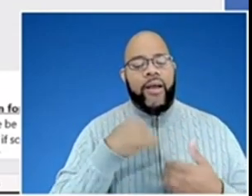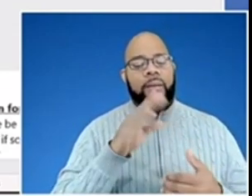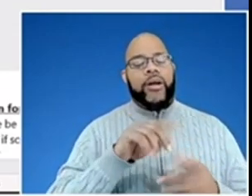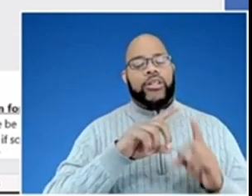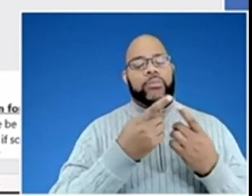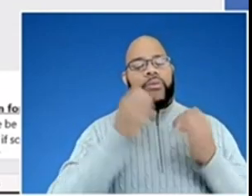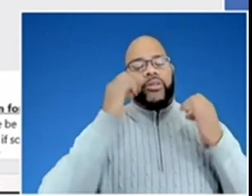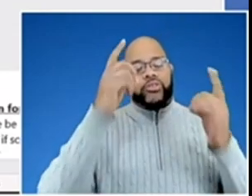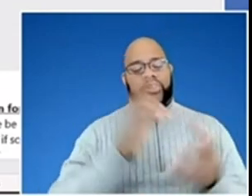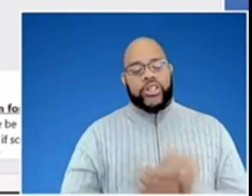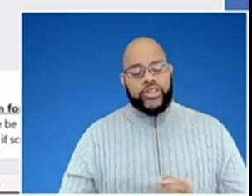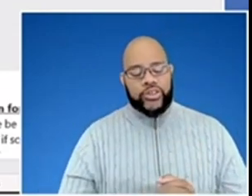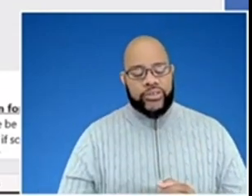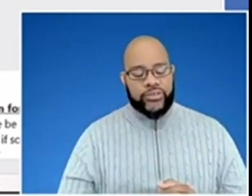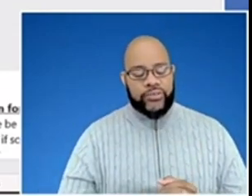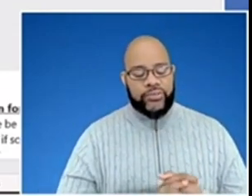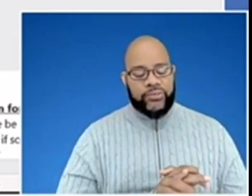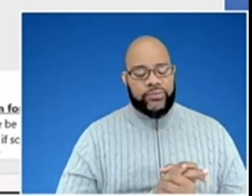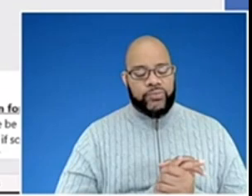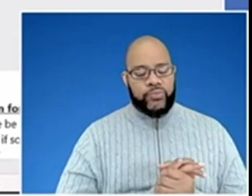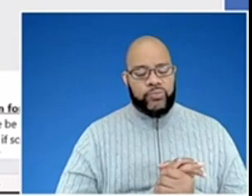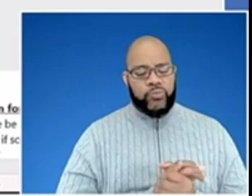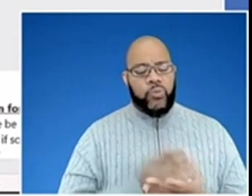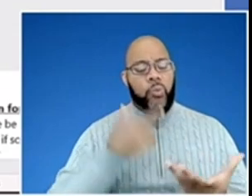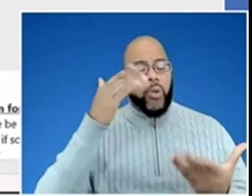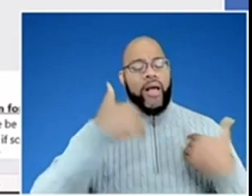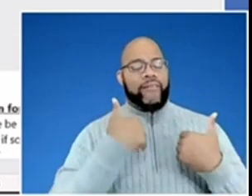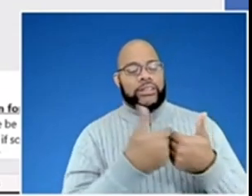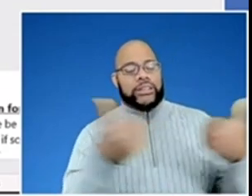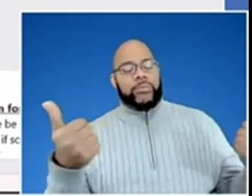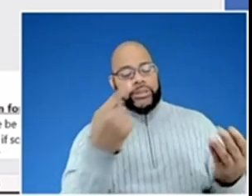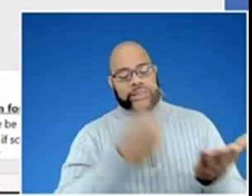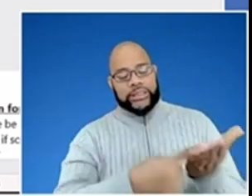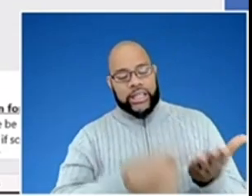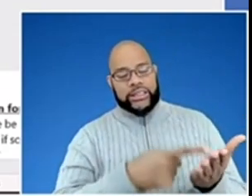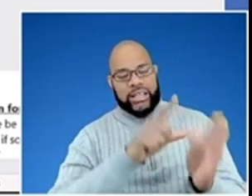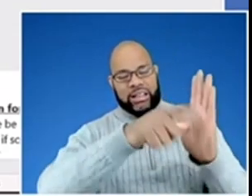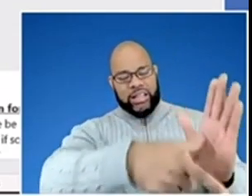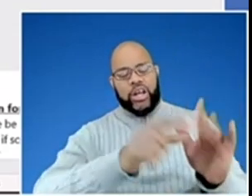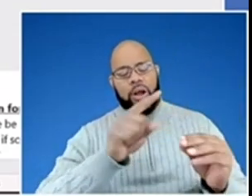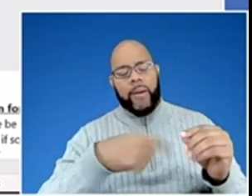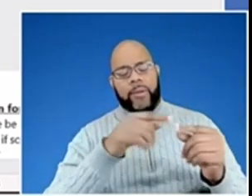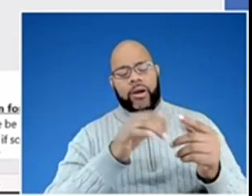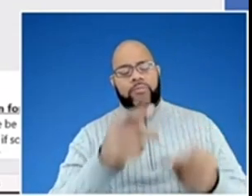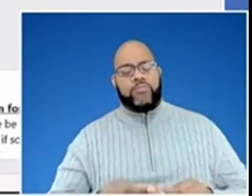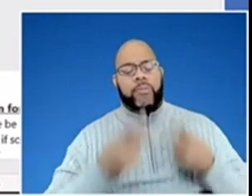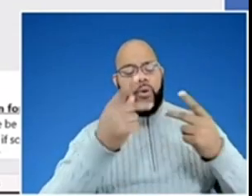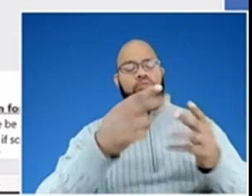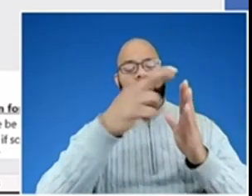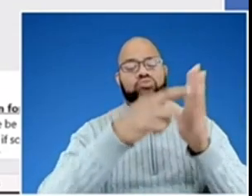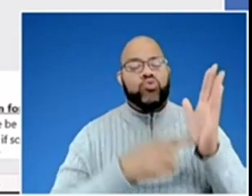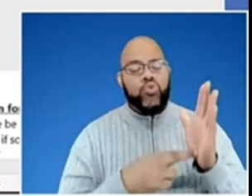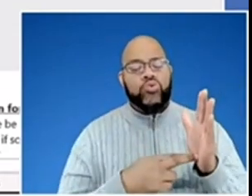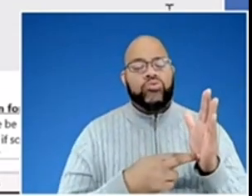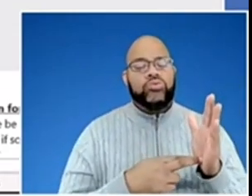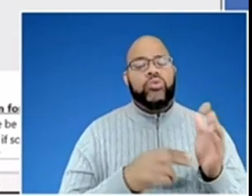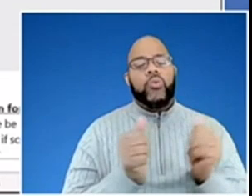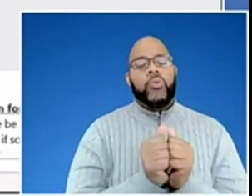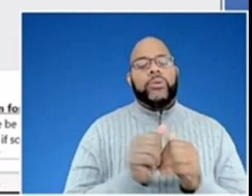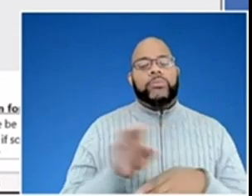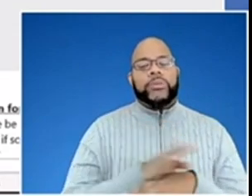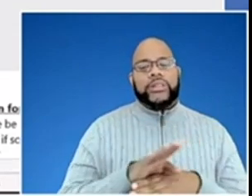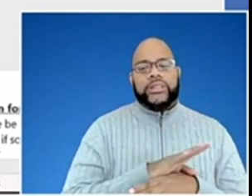of Education. We will have a separate discussion a bit later about the proposed regulations related to the commercial